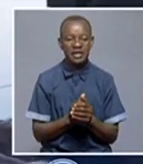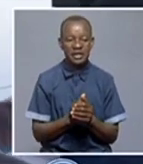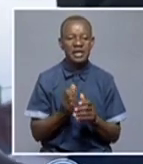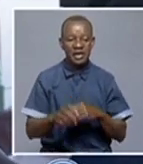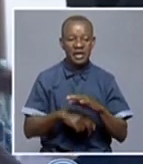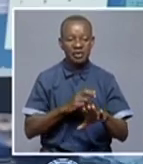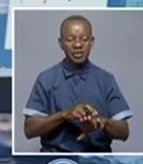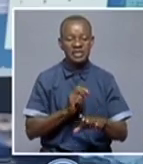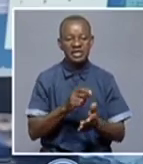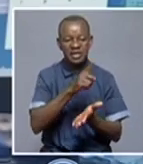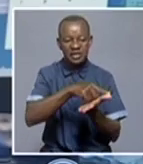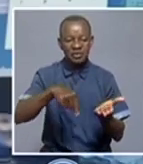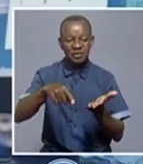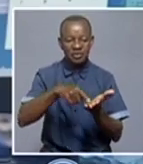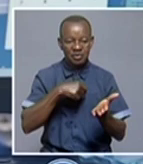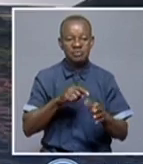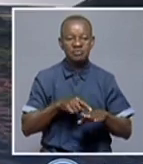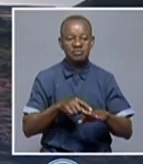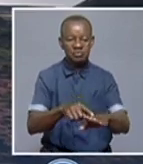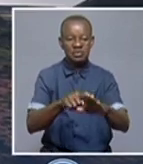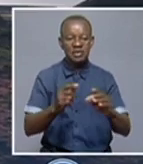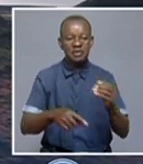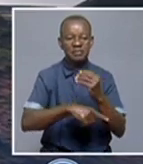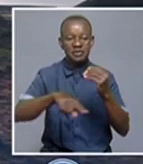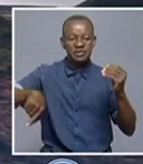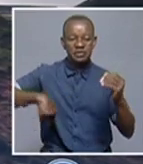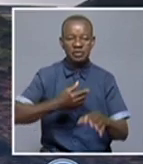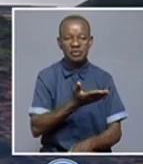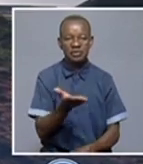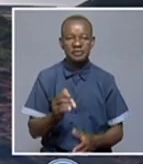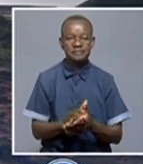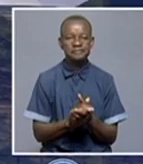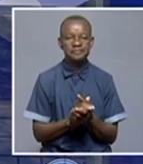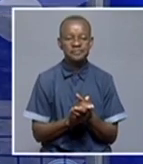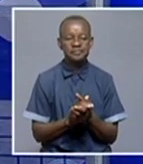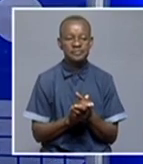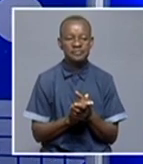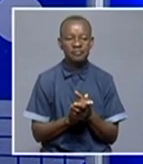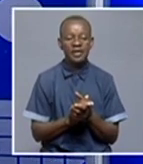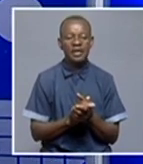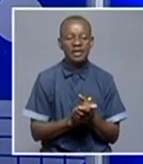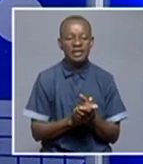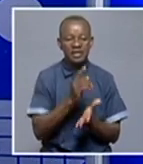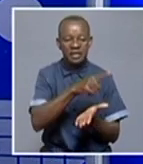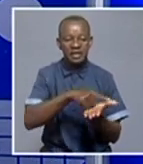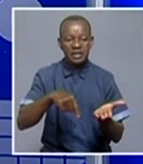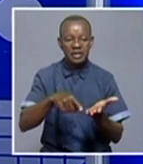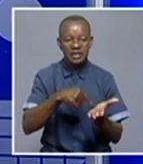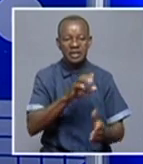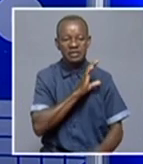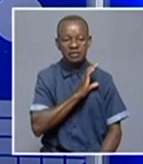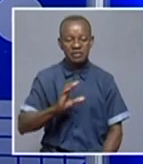provincial leaders across the country. Now, Ndishishii, has the Electoral Commission of DRC made